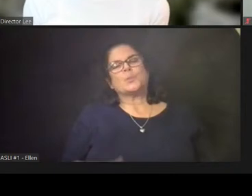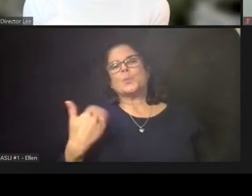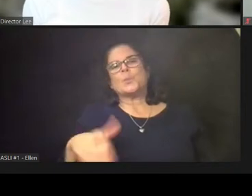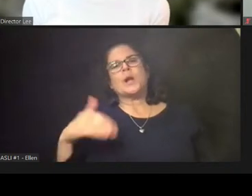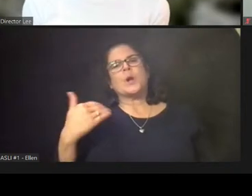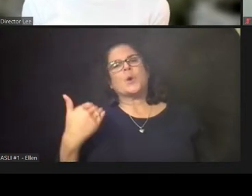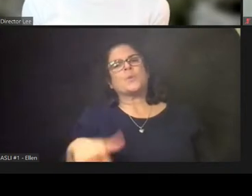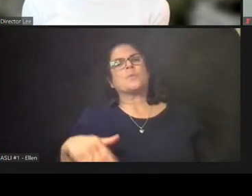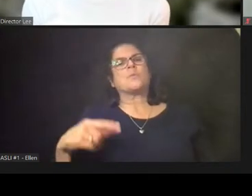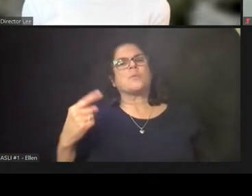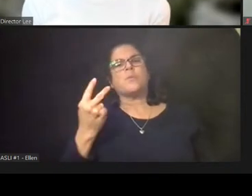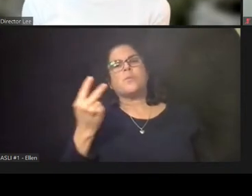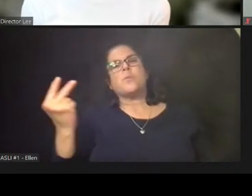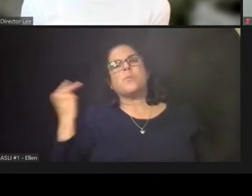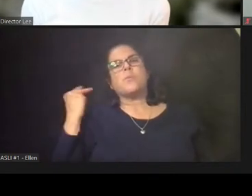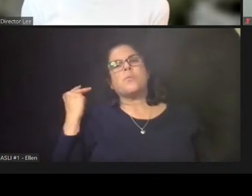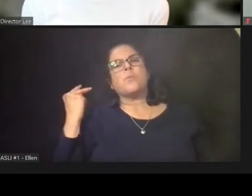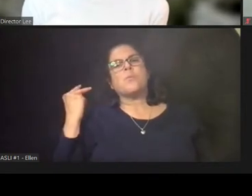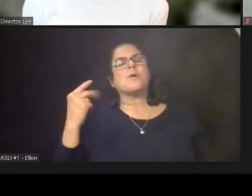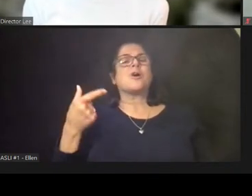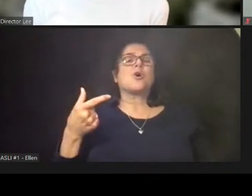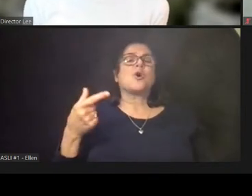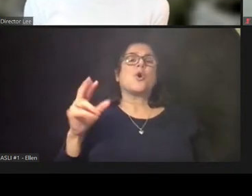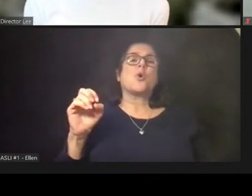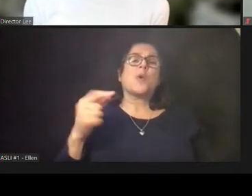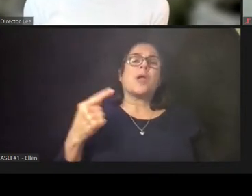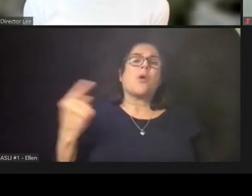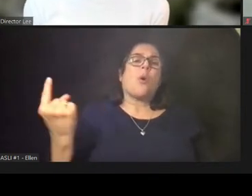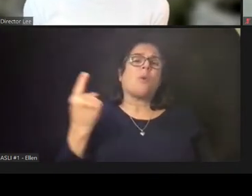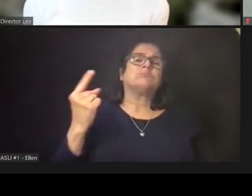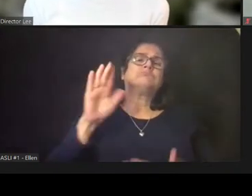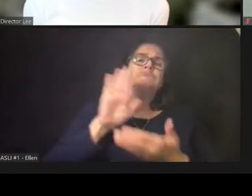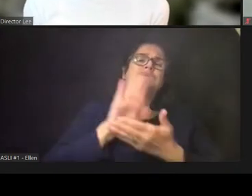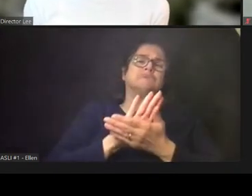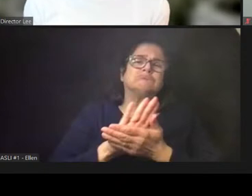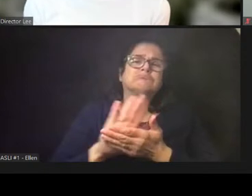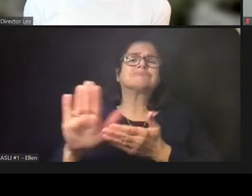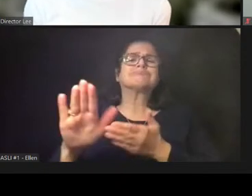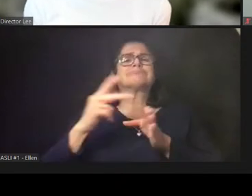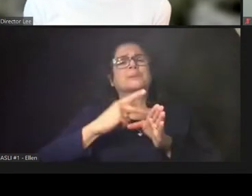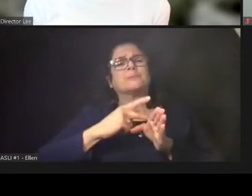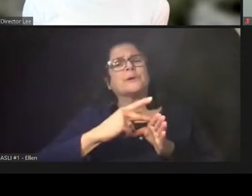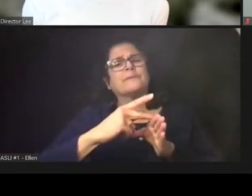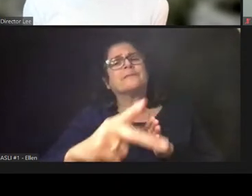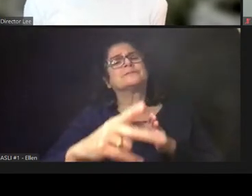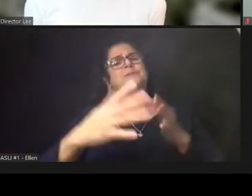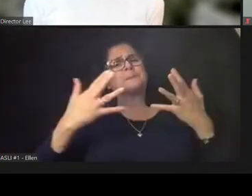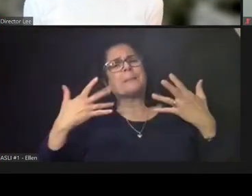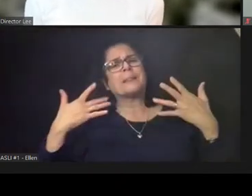Greg that weren't enjoyable, professional, and pleasant